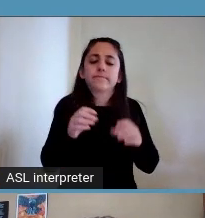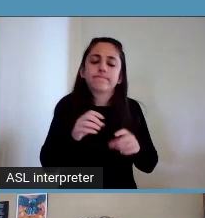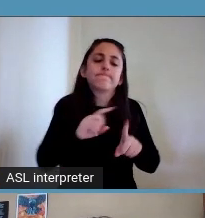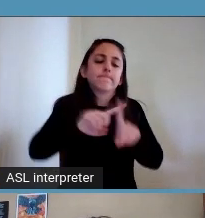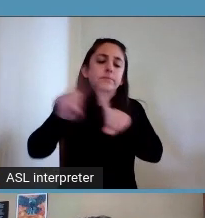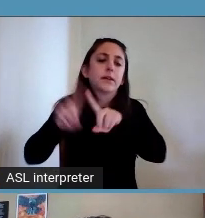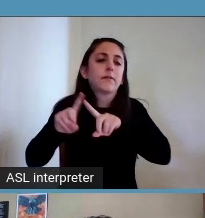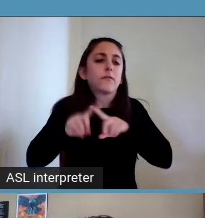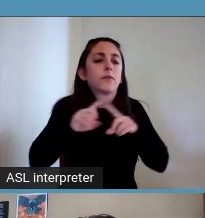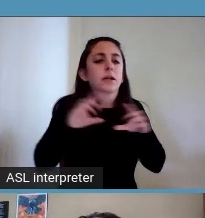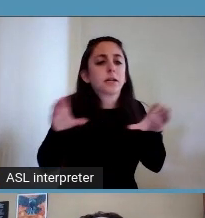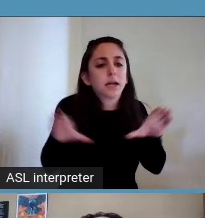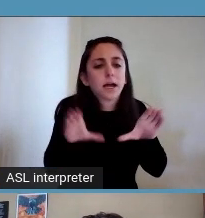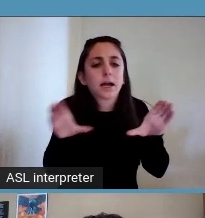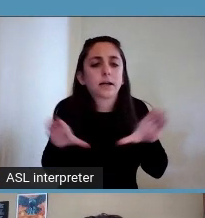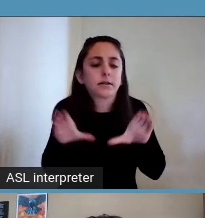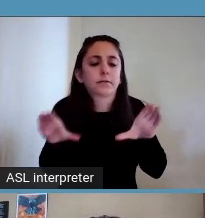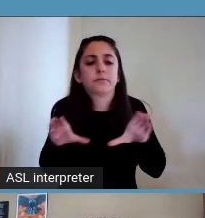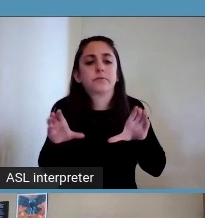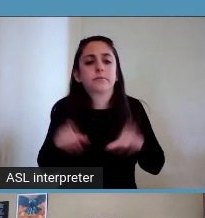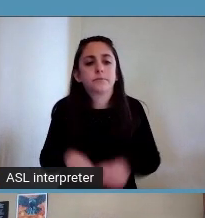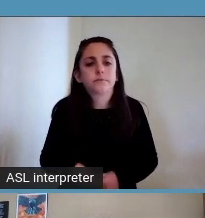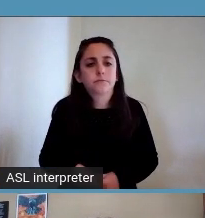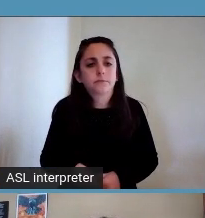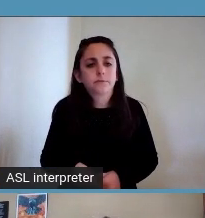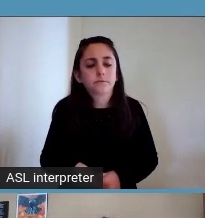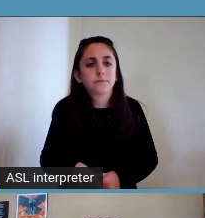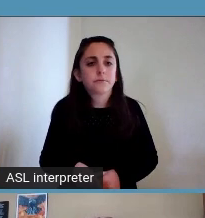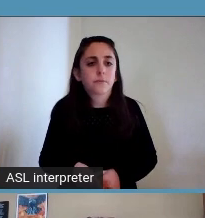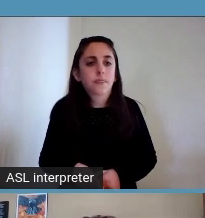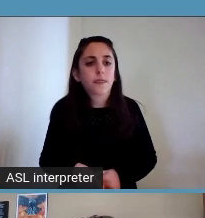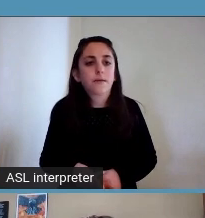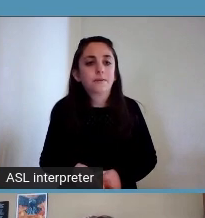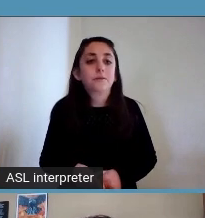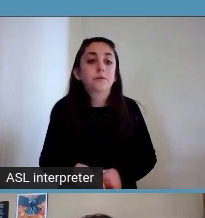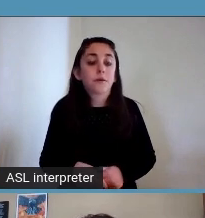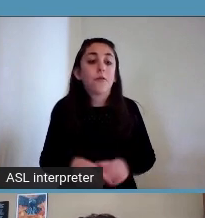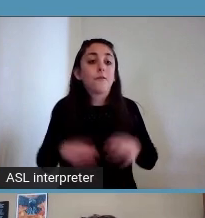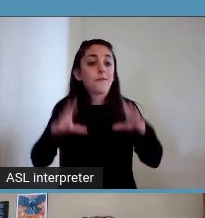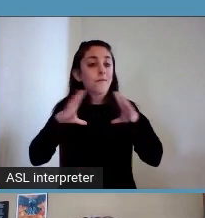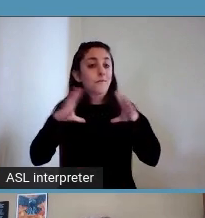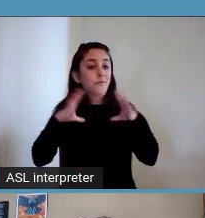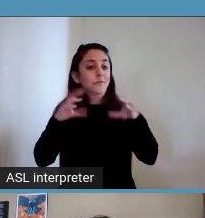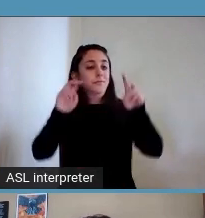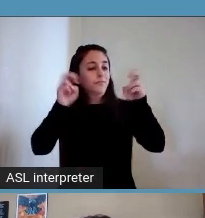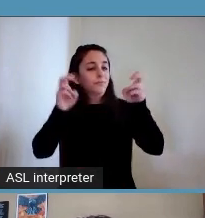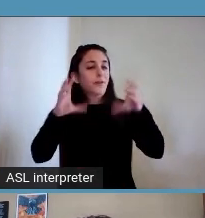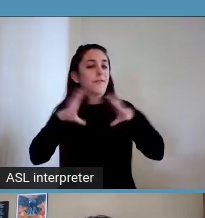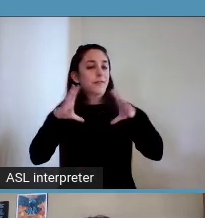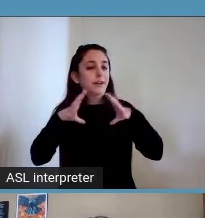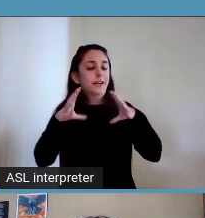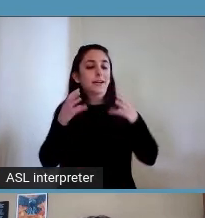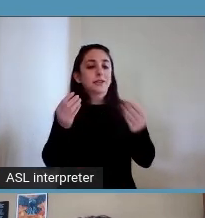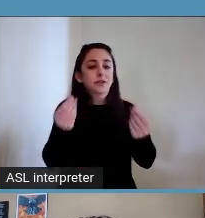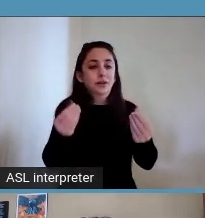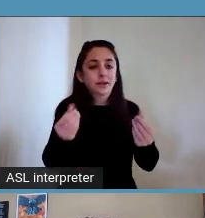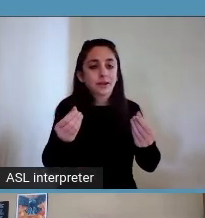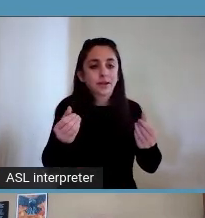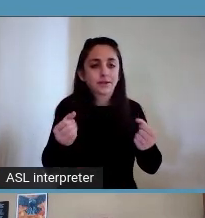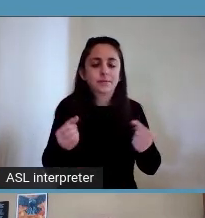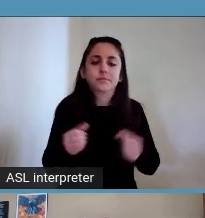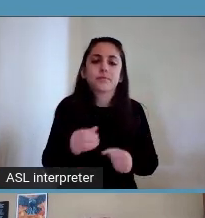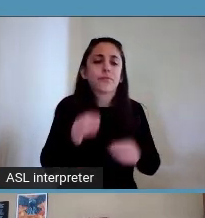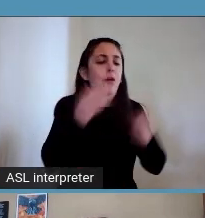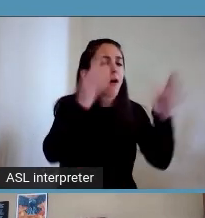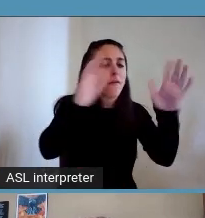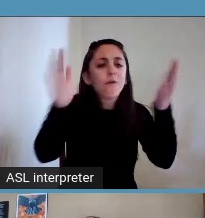people who live in the woods. So we are in vacation land. It is northern Wisconsin, lots of national forests, lots of lakes.